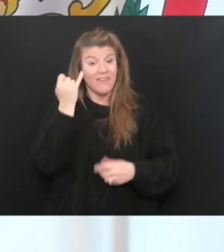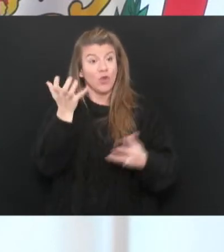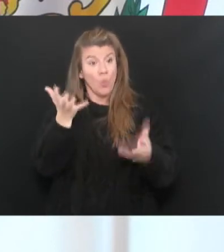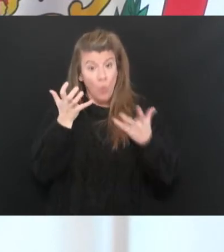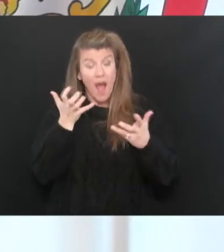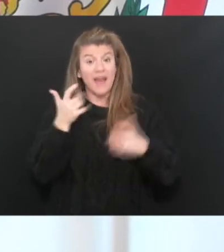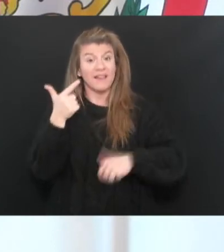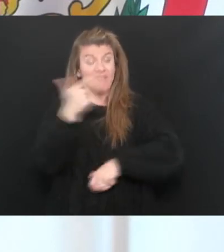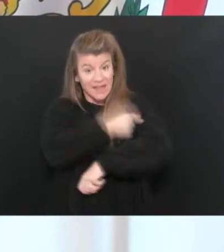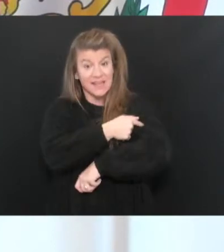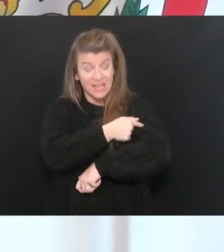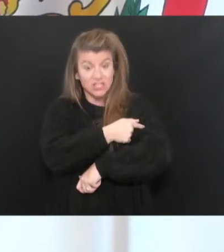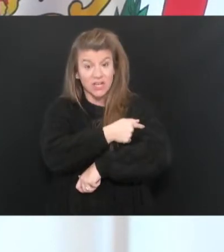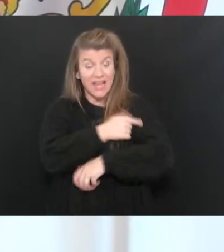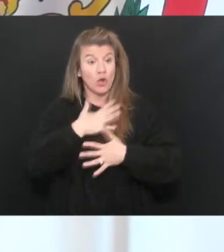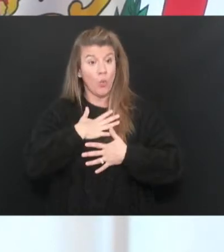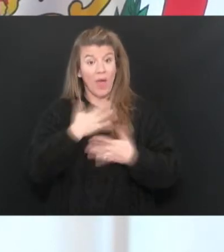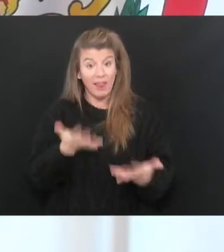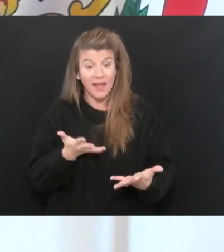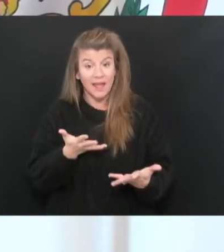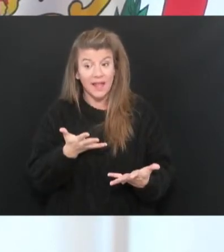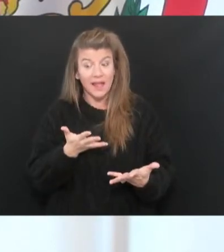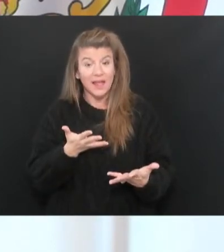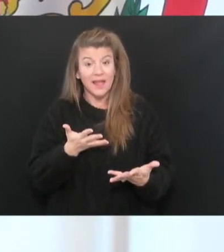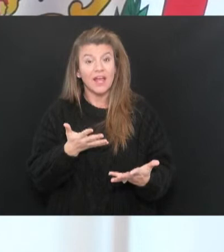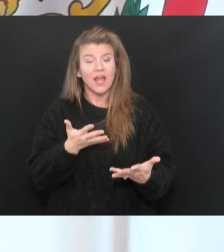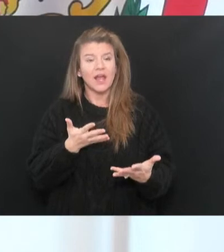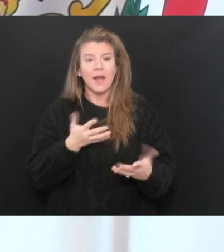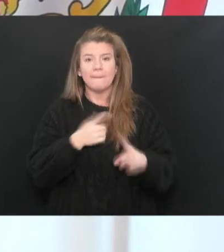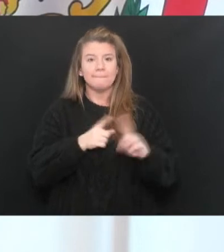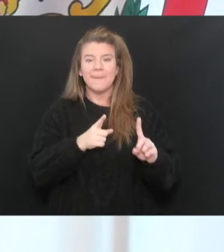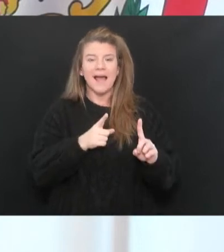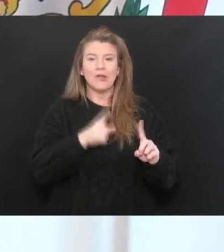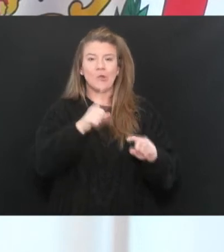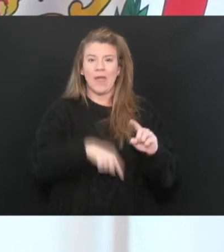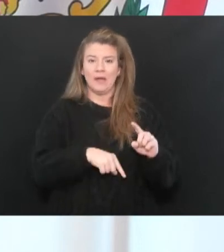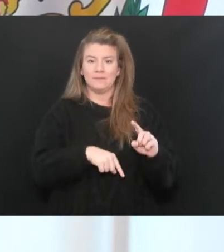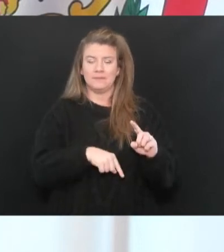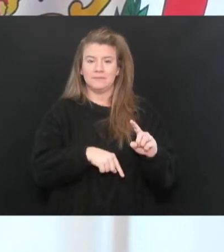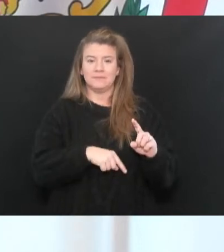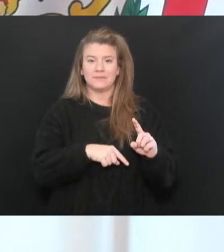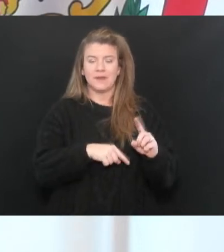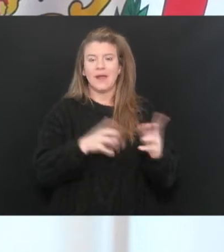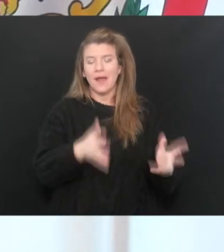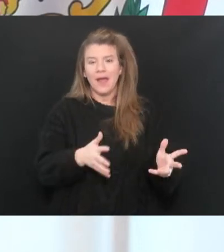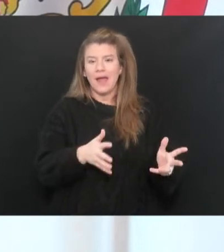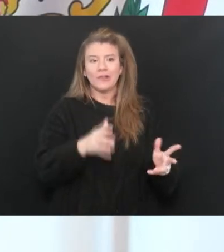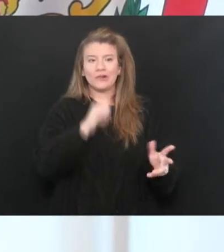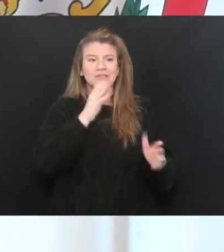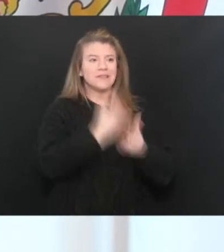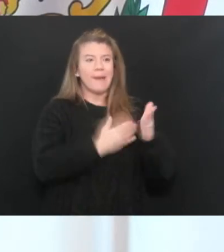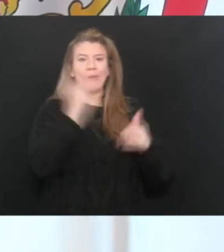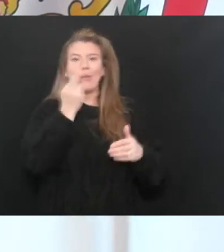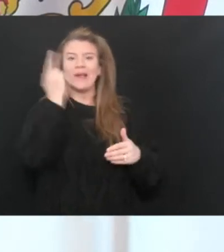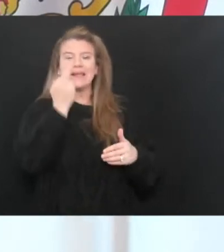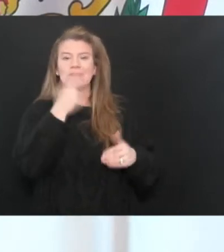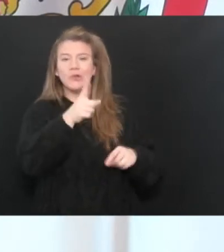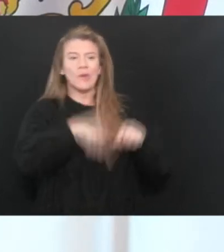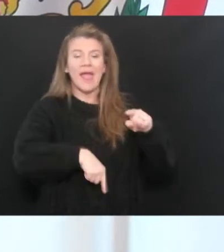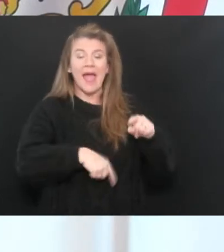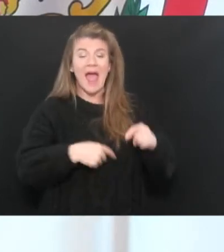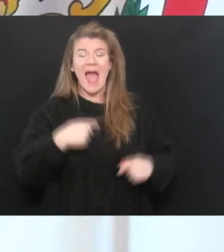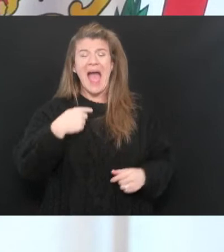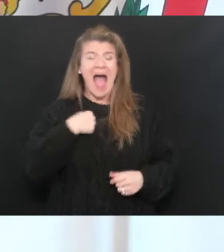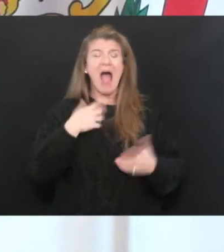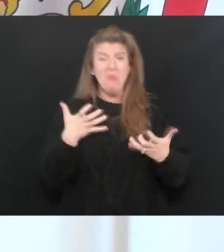wanting to be vaccinated, except it's just an inconvenience. I'd love to get vaccinated. I'd love to get my